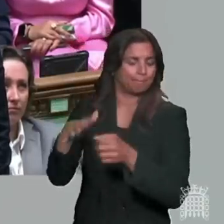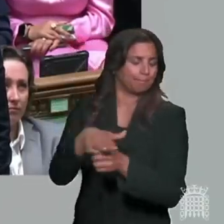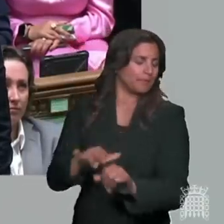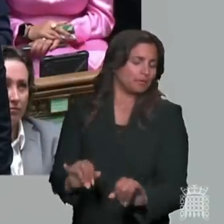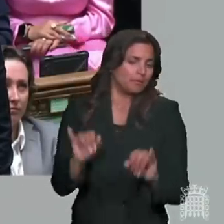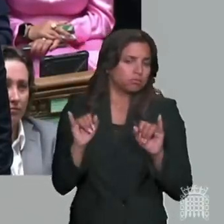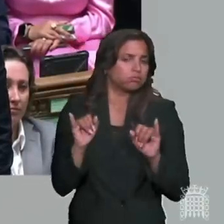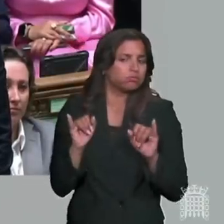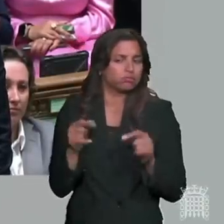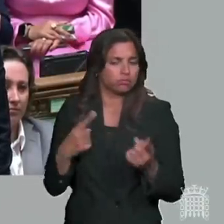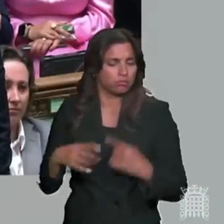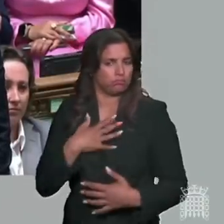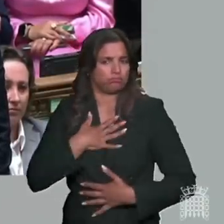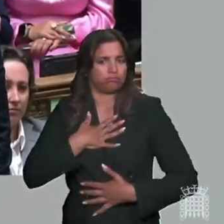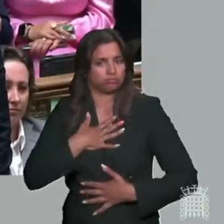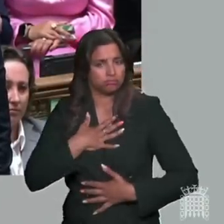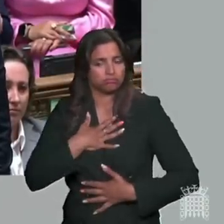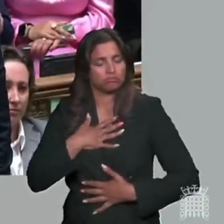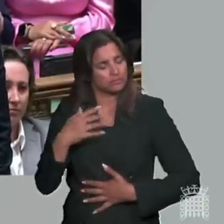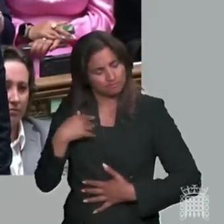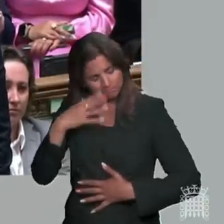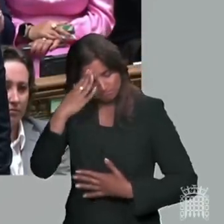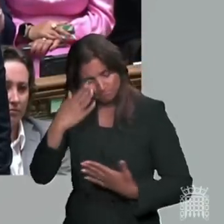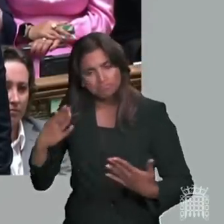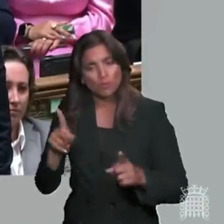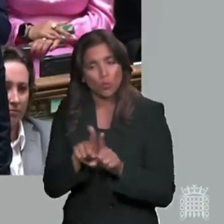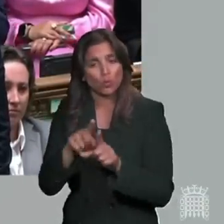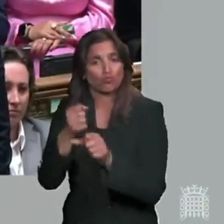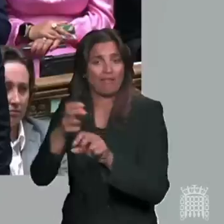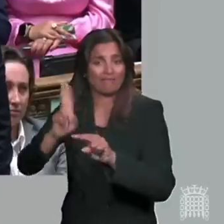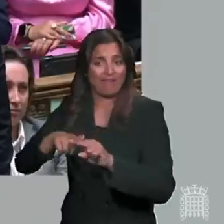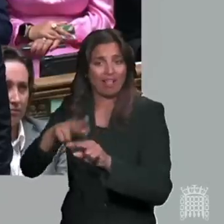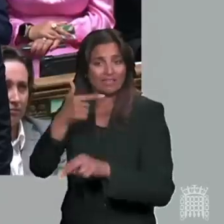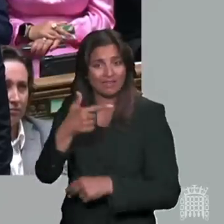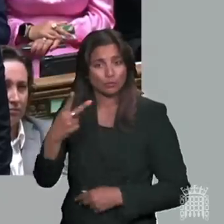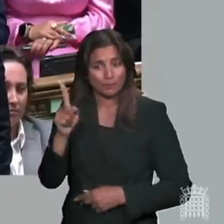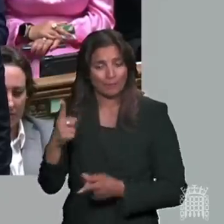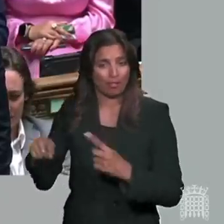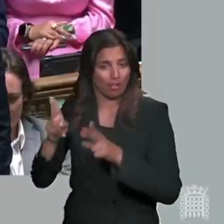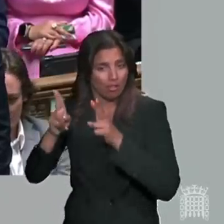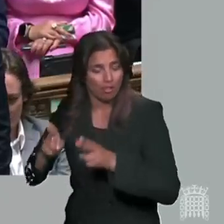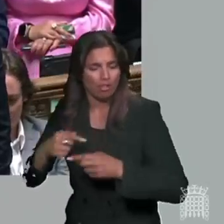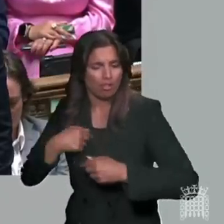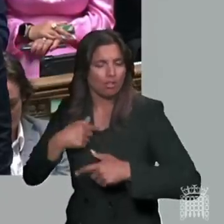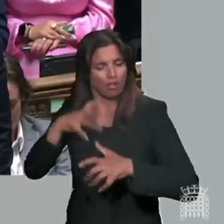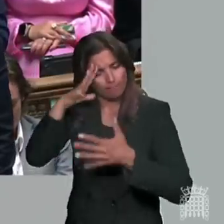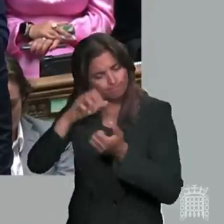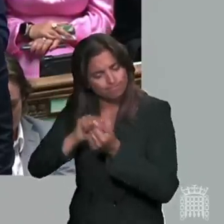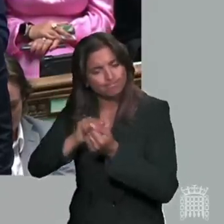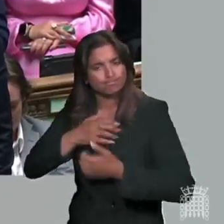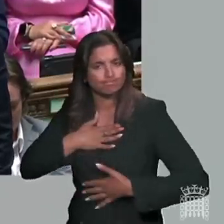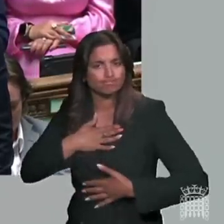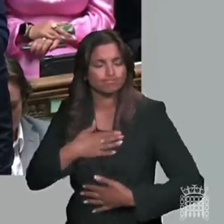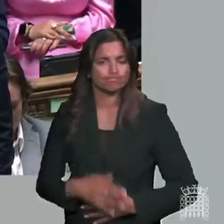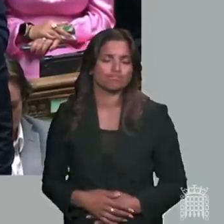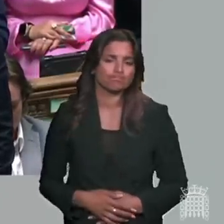still reeling from the tragedy at Grenfell all these years later. Mr. Speaker, during his ill-fated